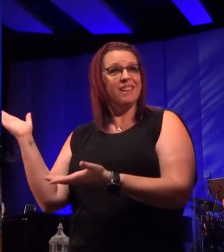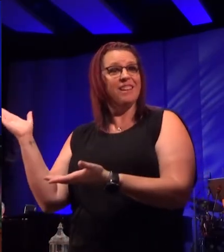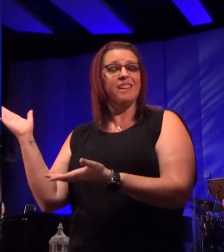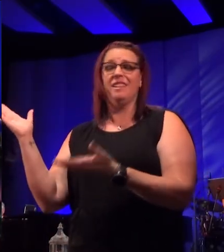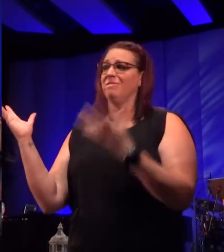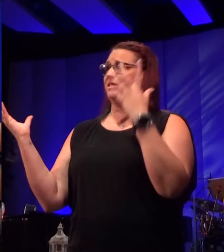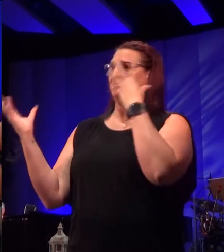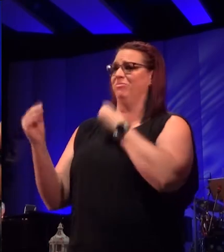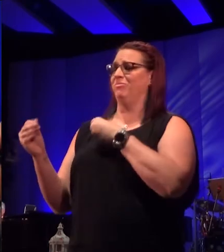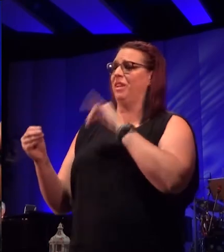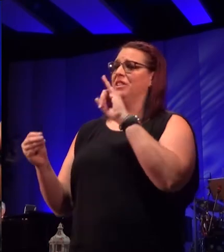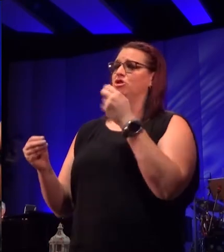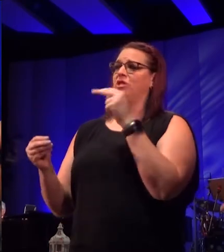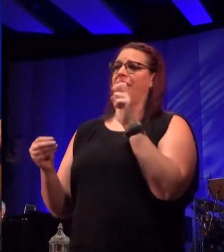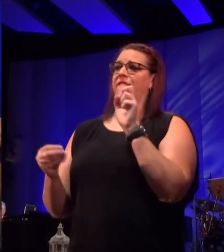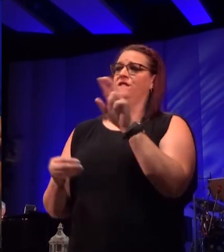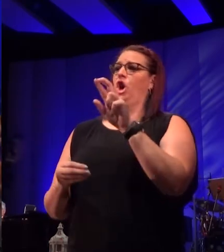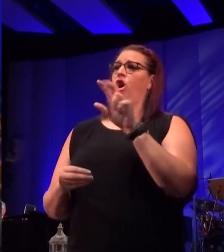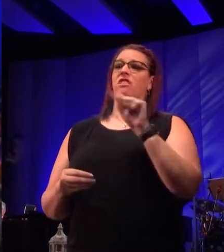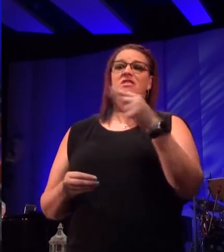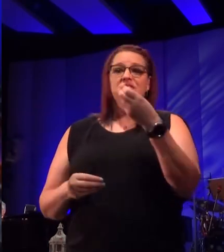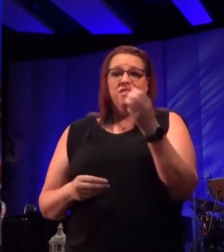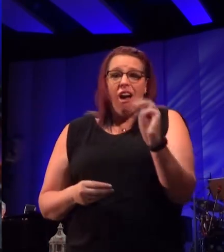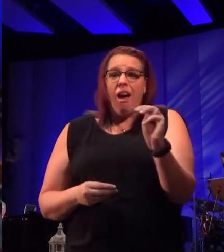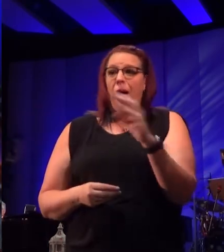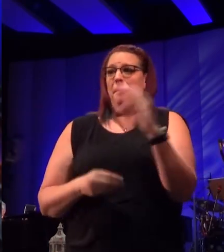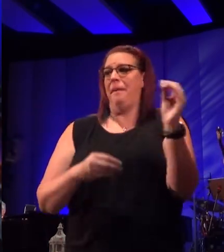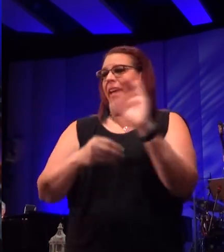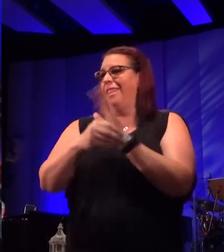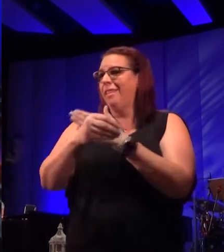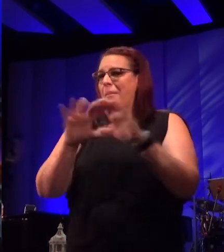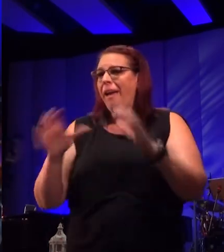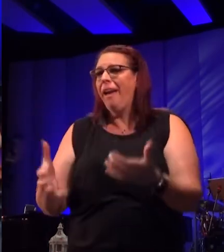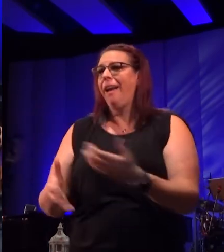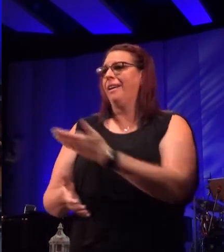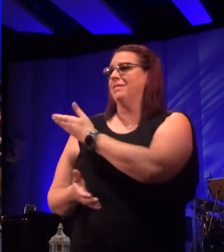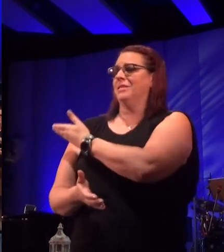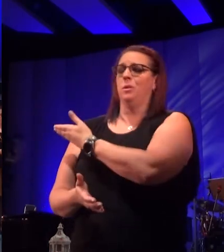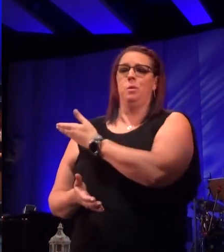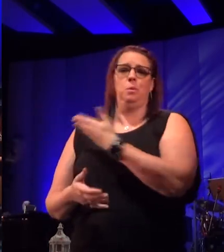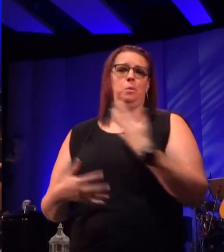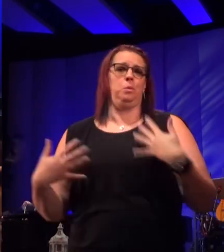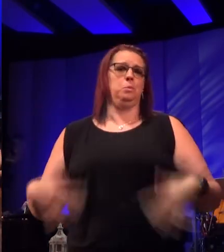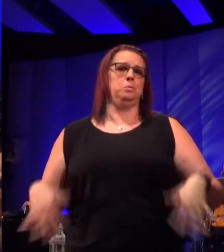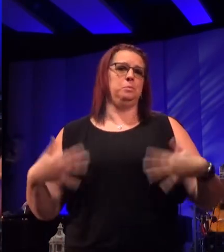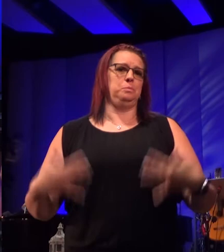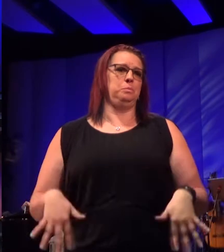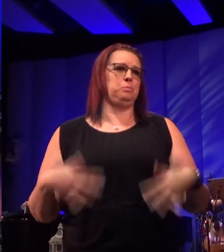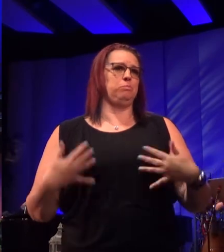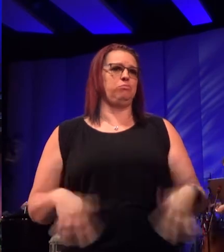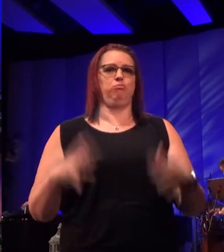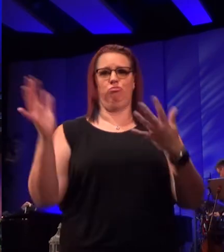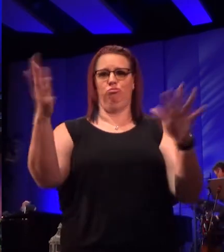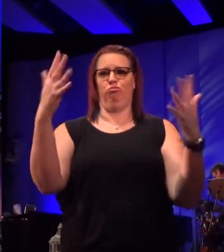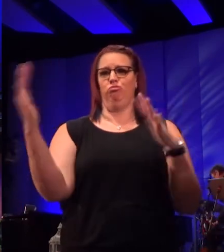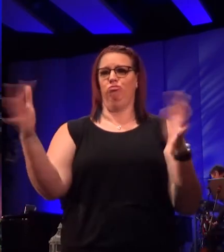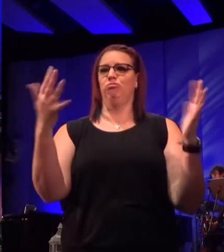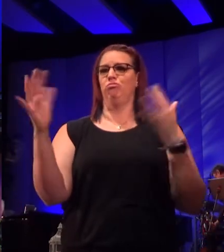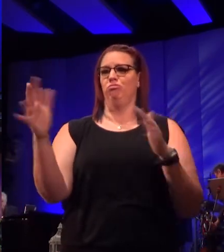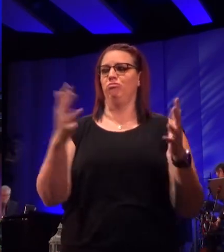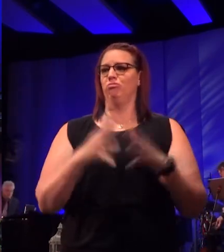Exquisite. Jennifer Burnett, Tom Litch, the Mile High Band, directed by beloved Kent Rautenstrauss. Exquisite.